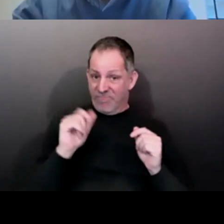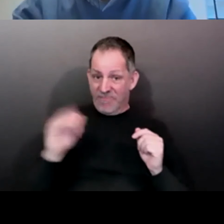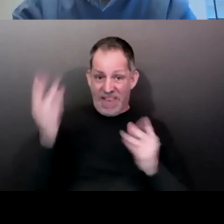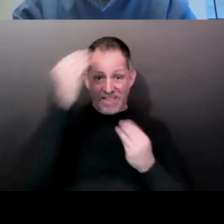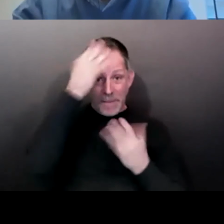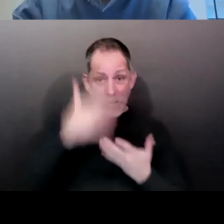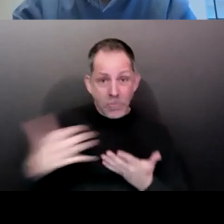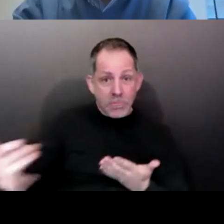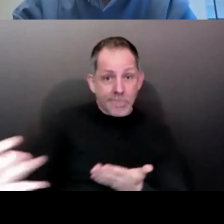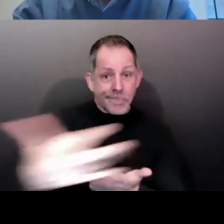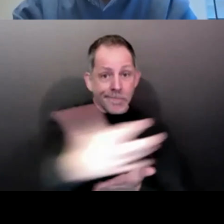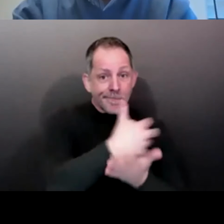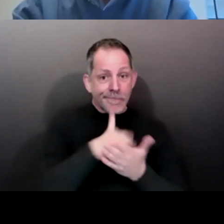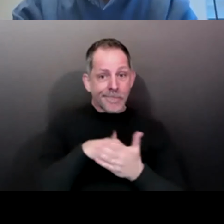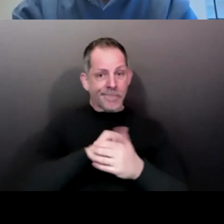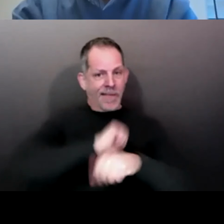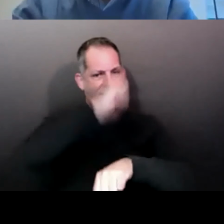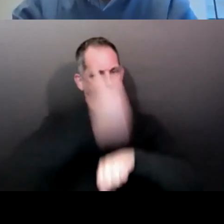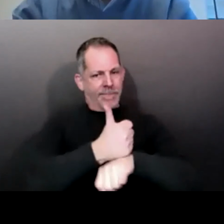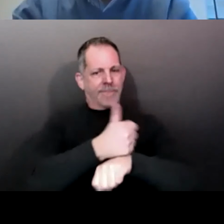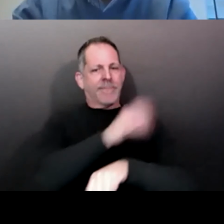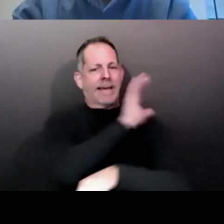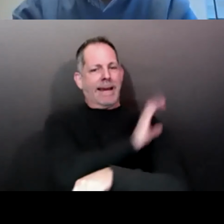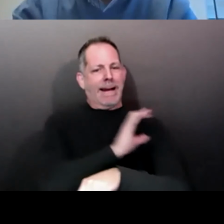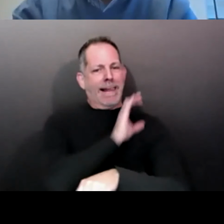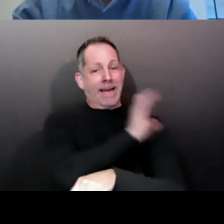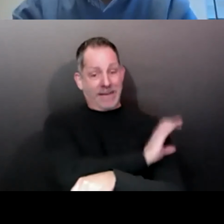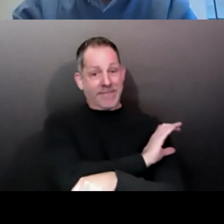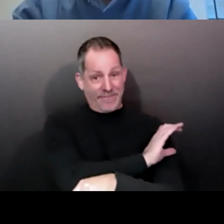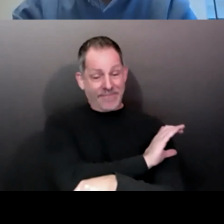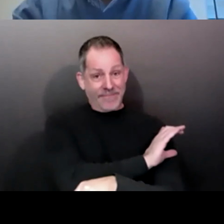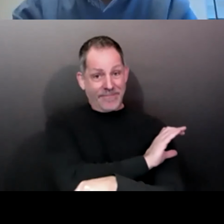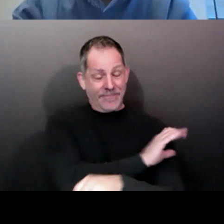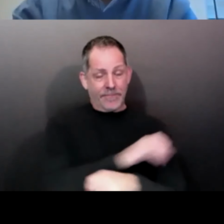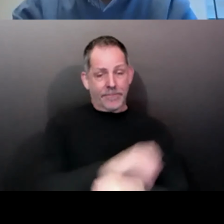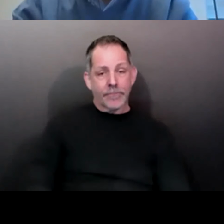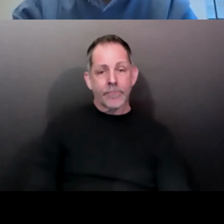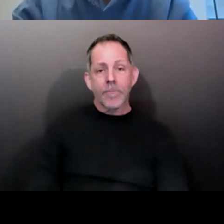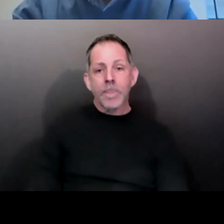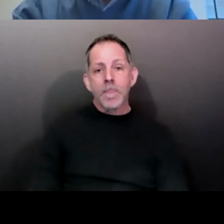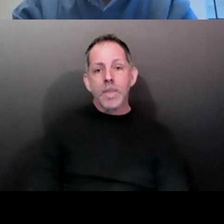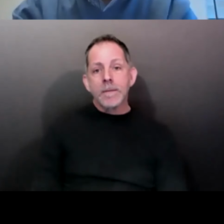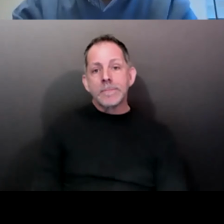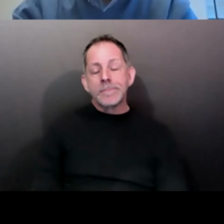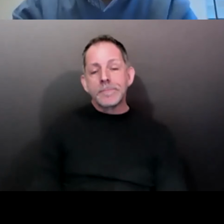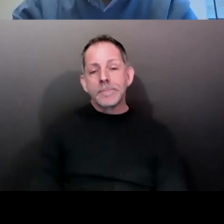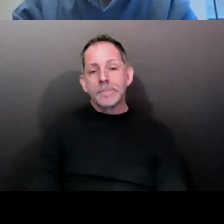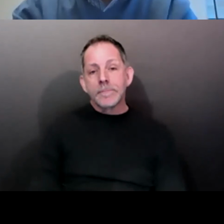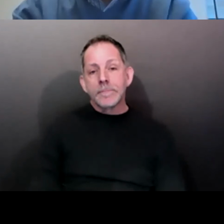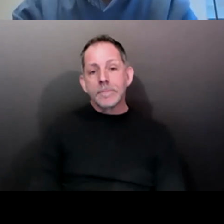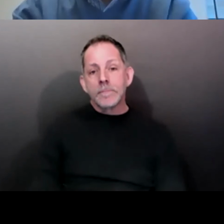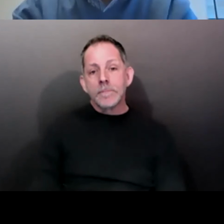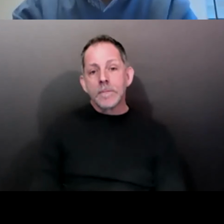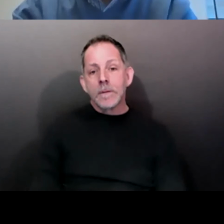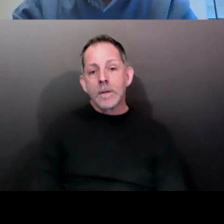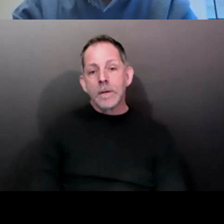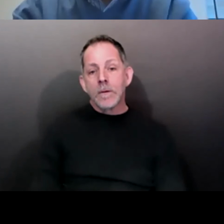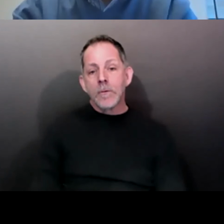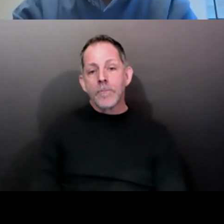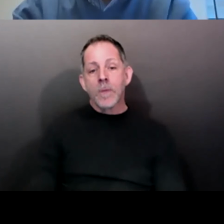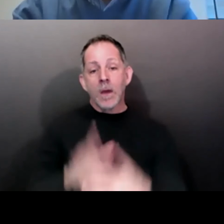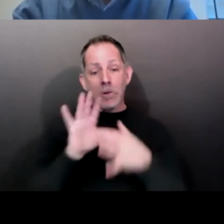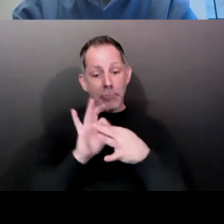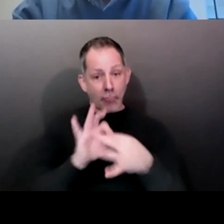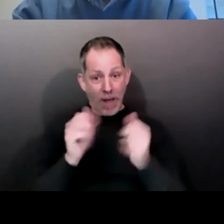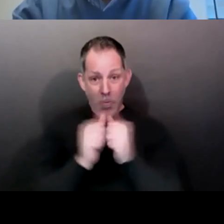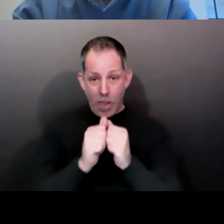were a link for registering folks who were in those communities was shared sort of as a